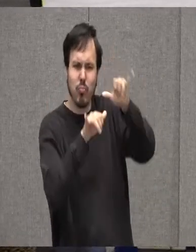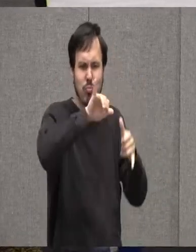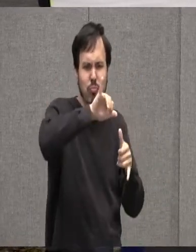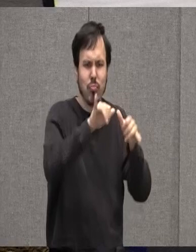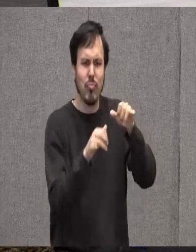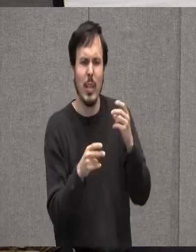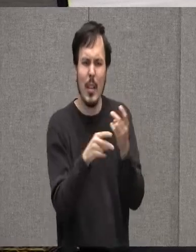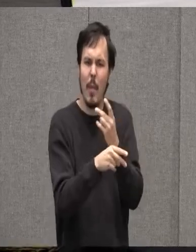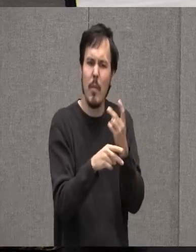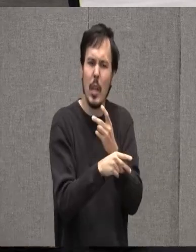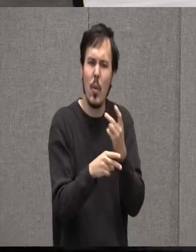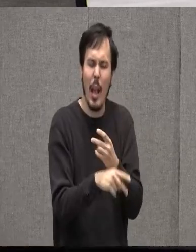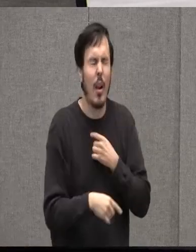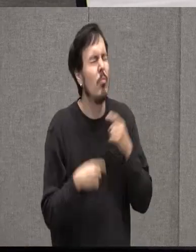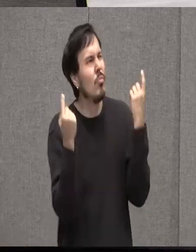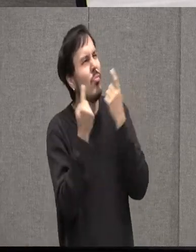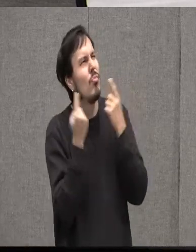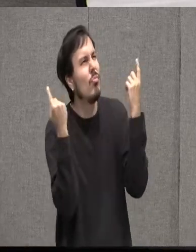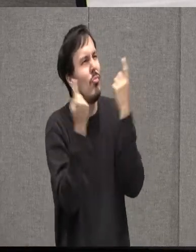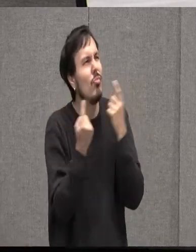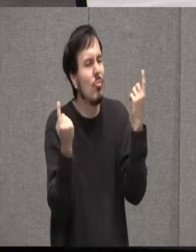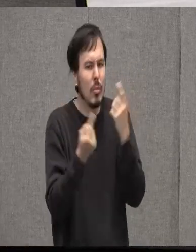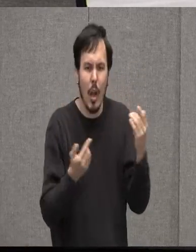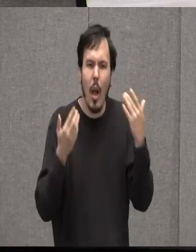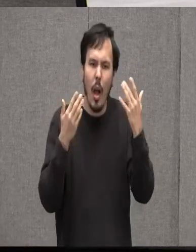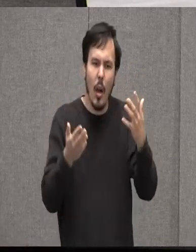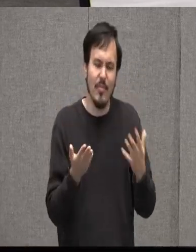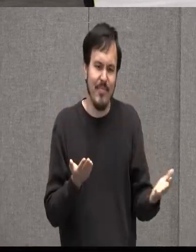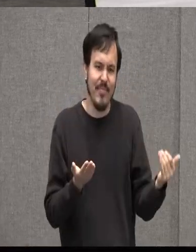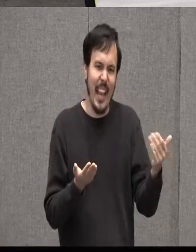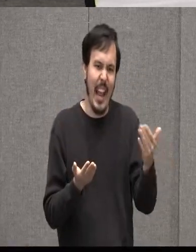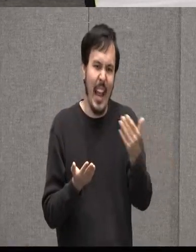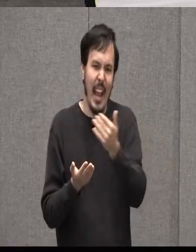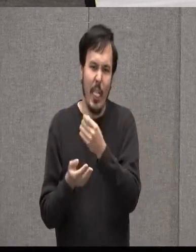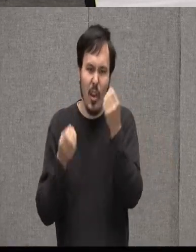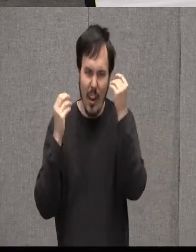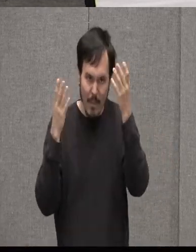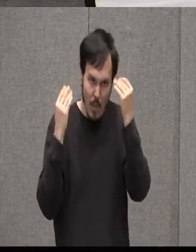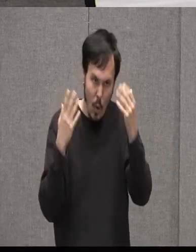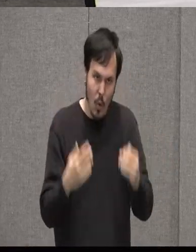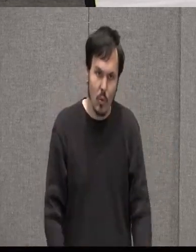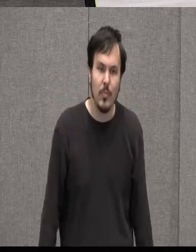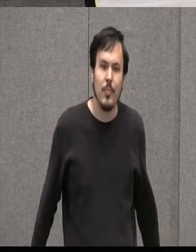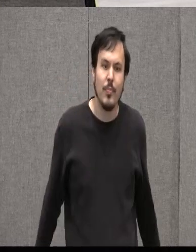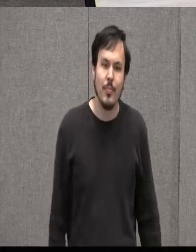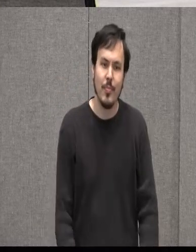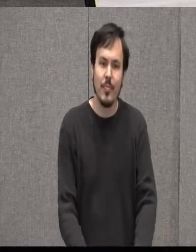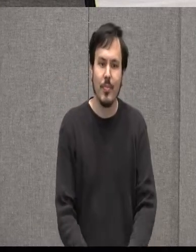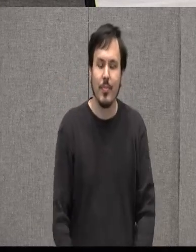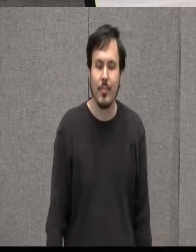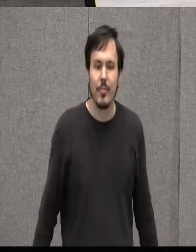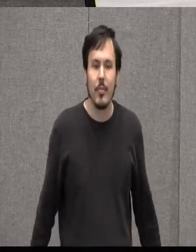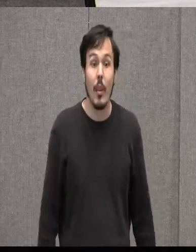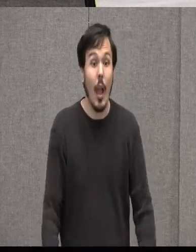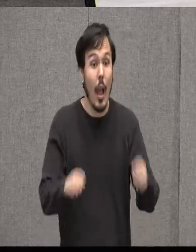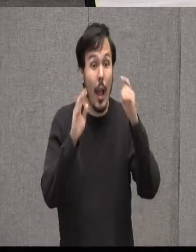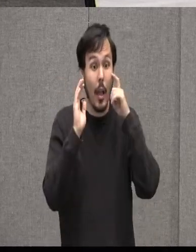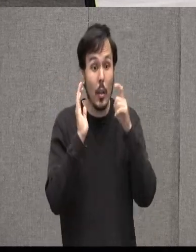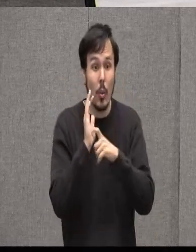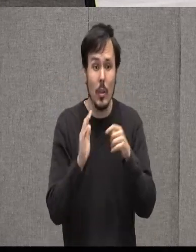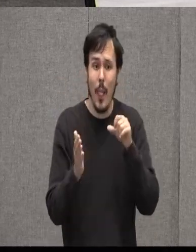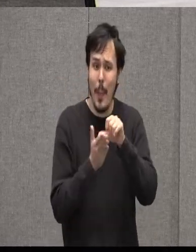At that very moment, something else landed beside Jim with a thud. It was a giant gold coin wrapped in a giant piece of paper, and